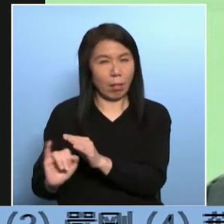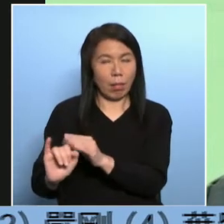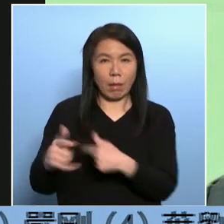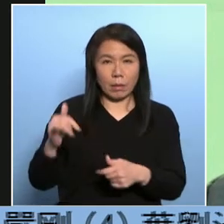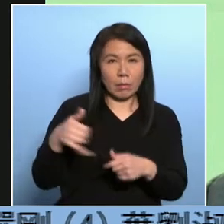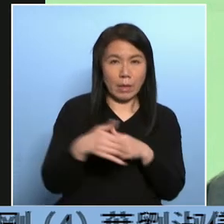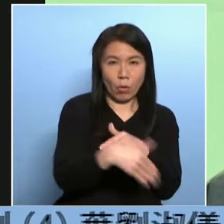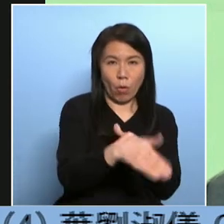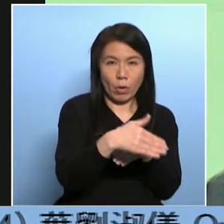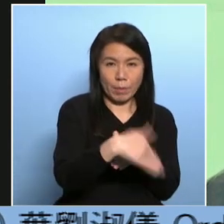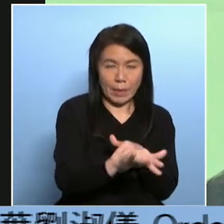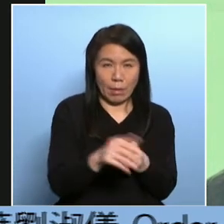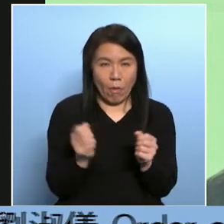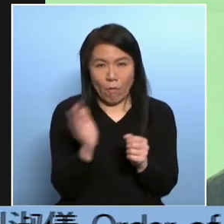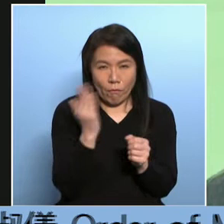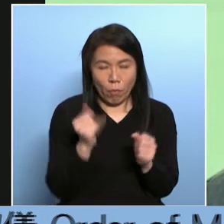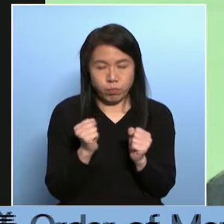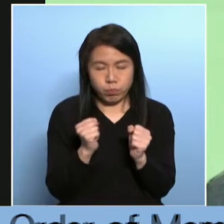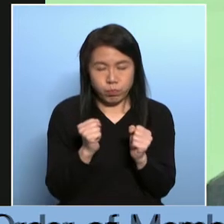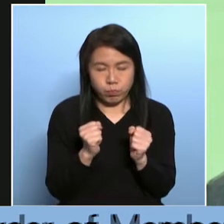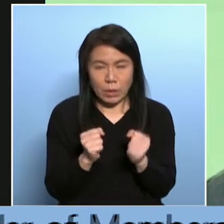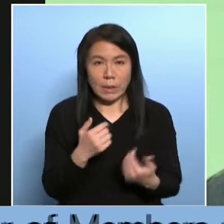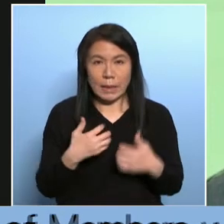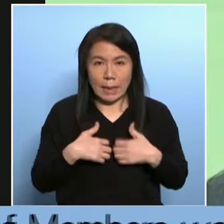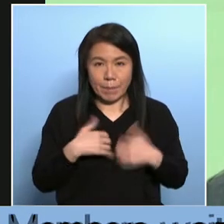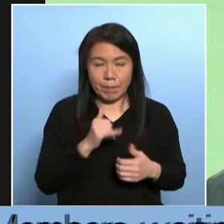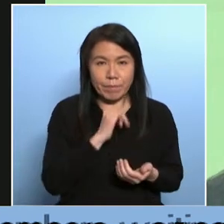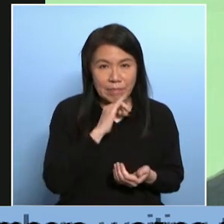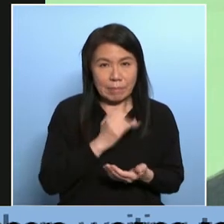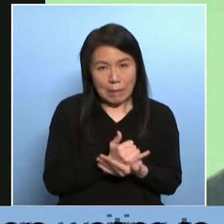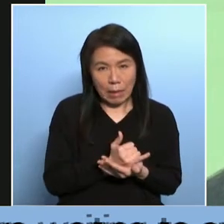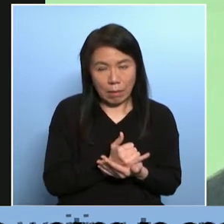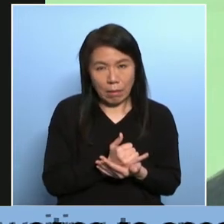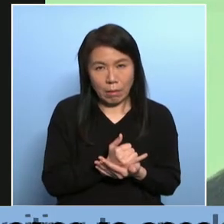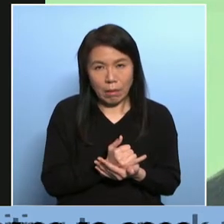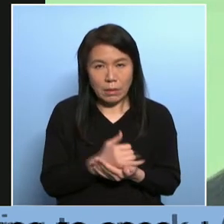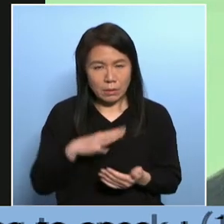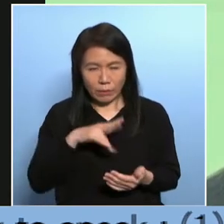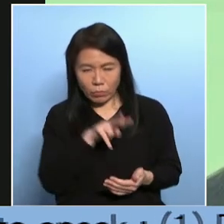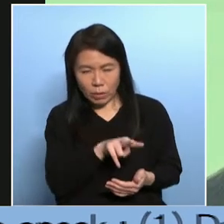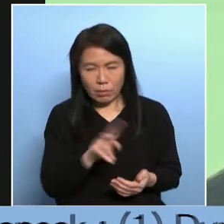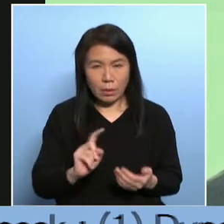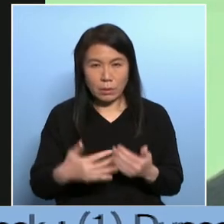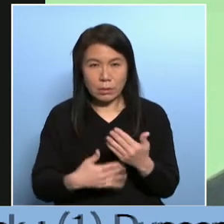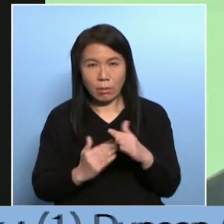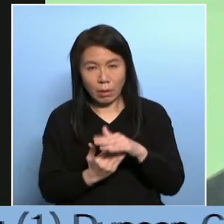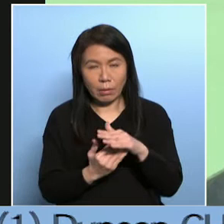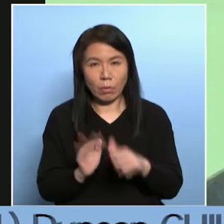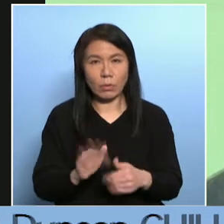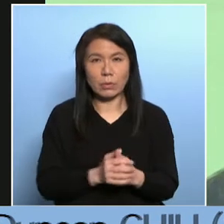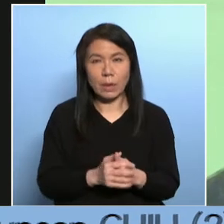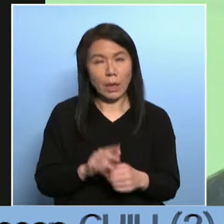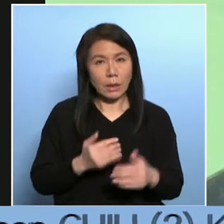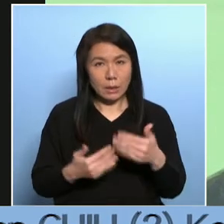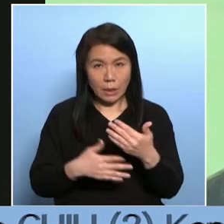under the camp, and then many people are just shivering in a cold. So when can